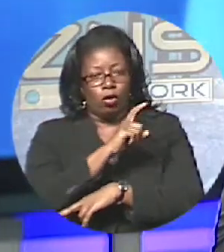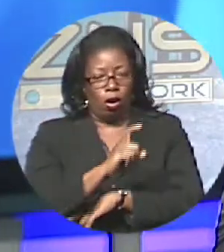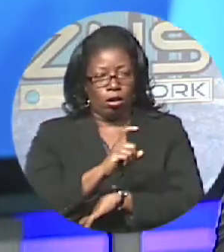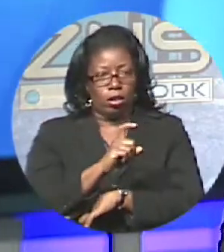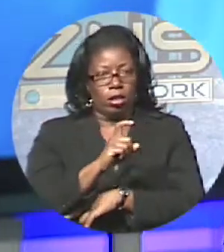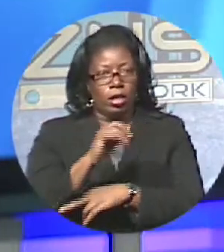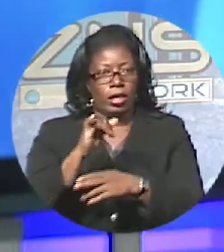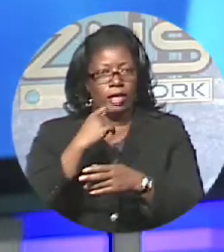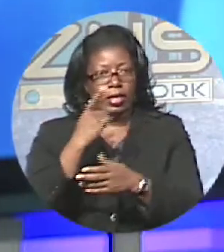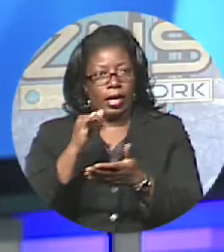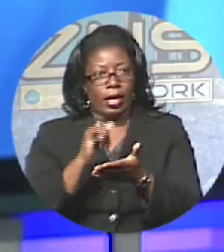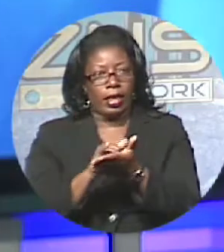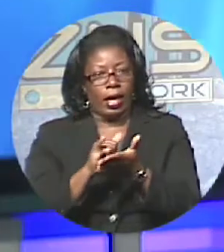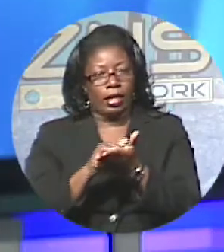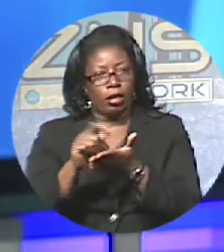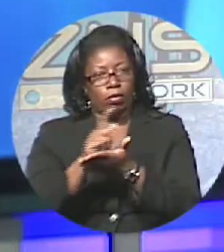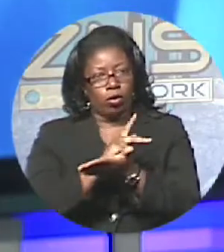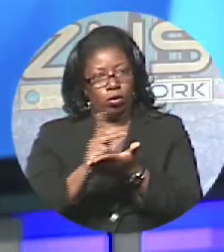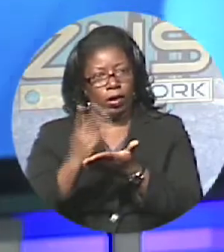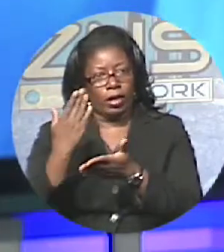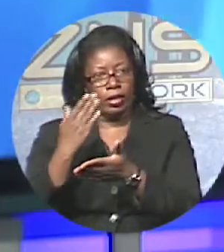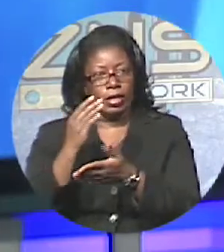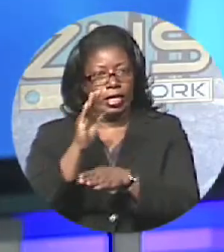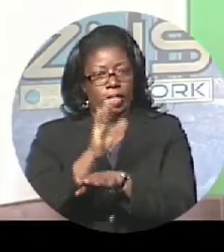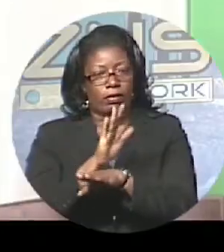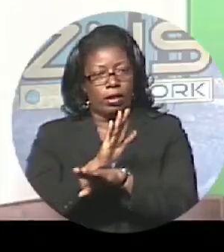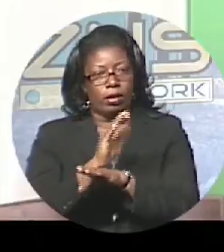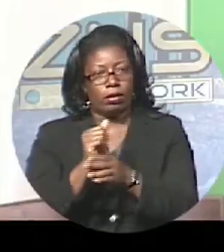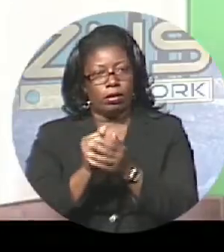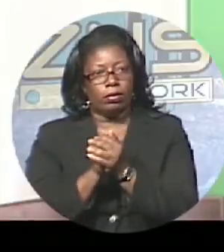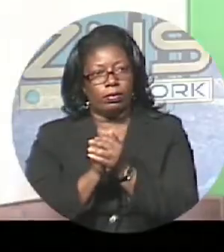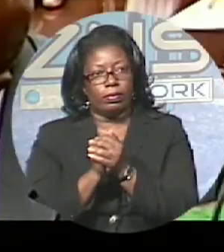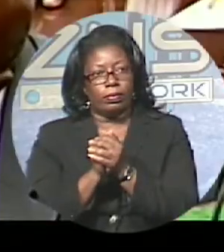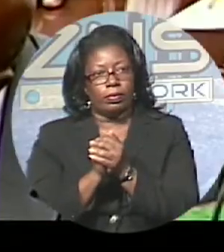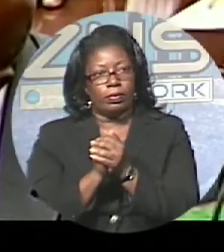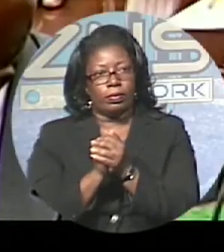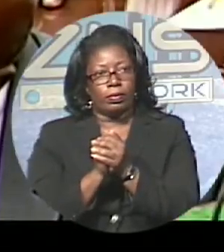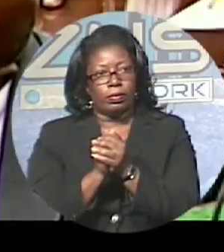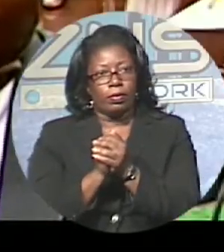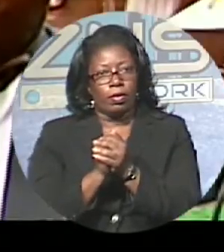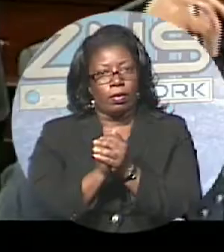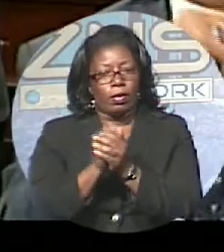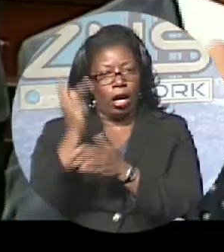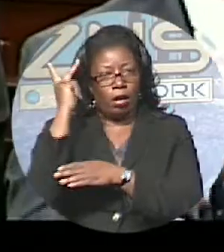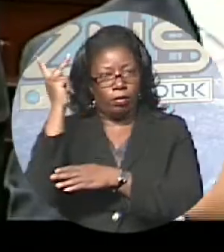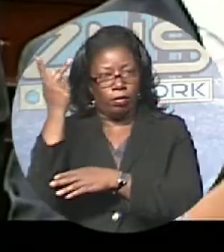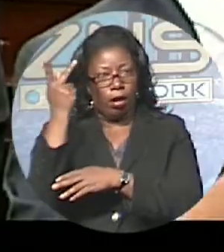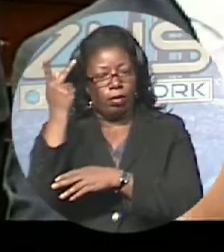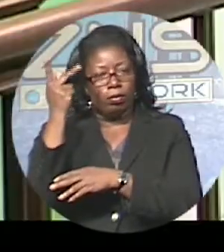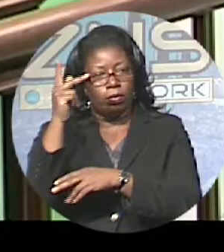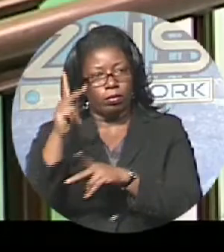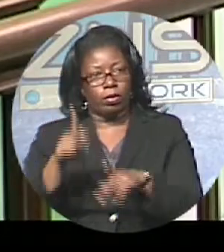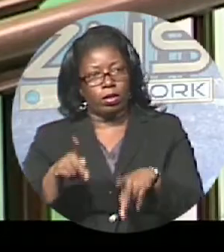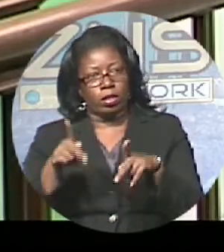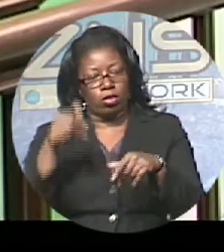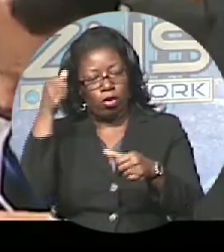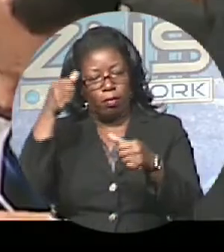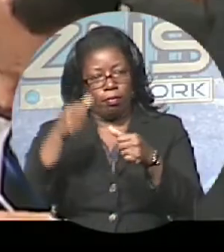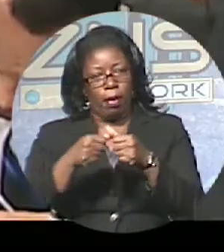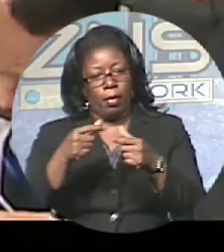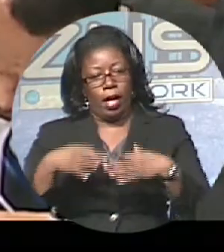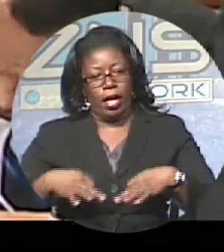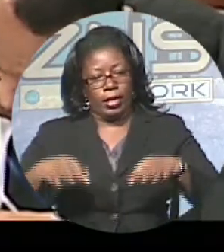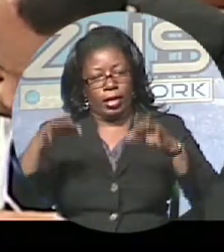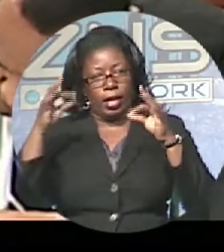bill last evening. Our Cyan Thompson was there. One by one, parliamentarians remembered the life of the father of